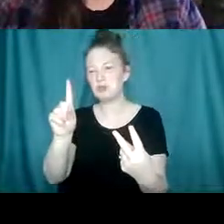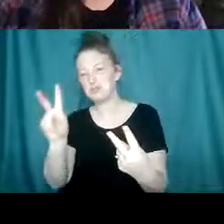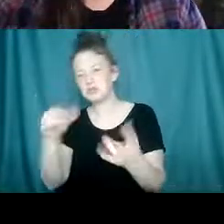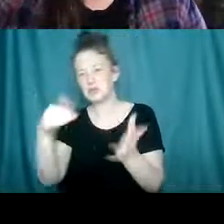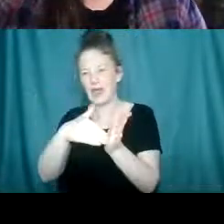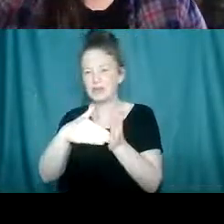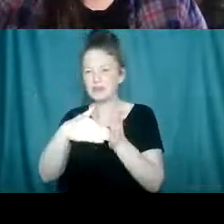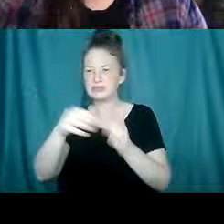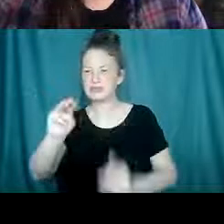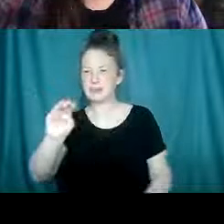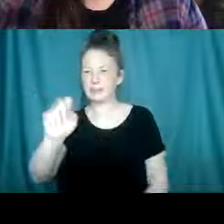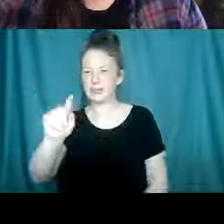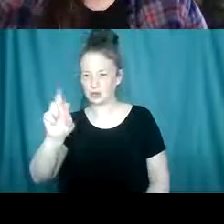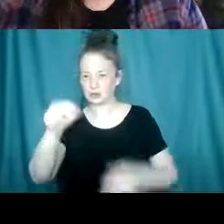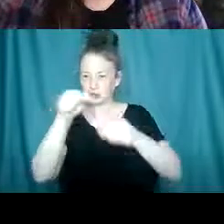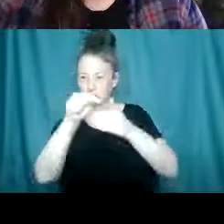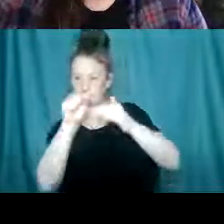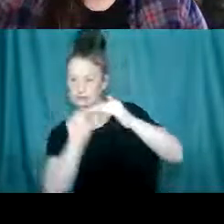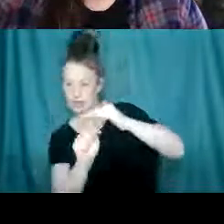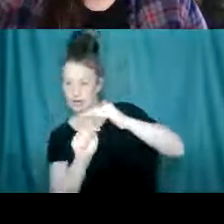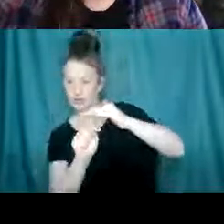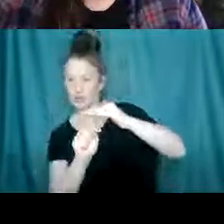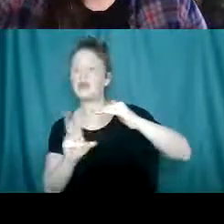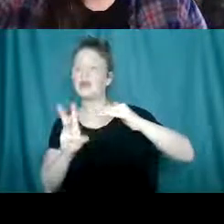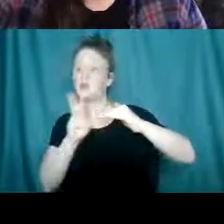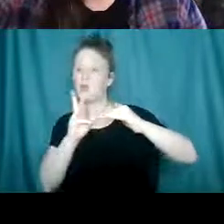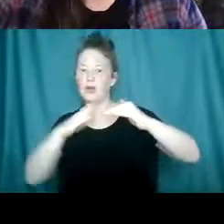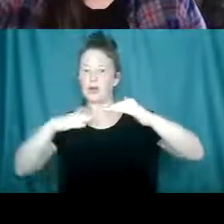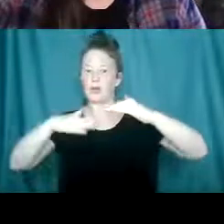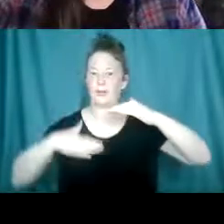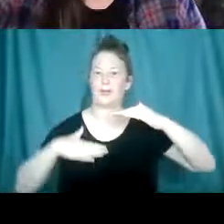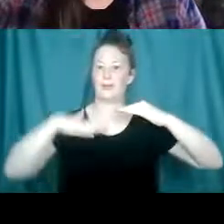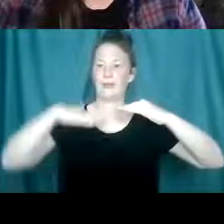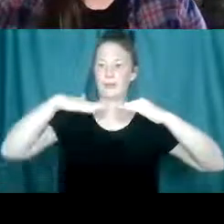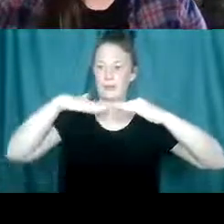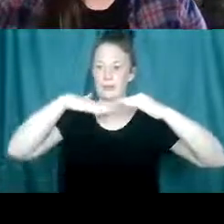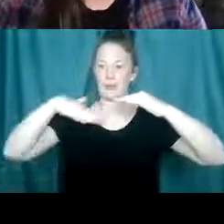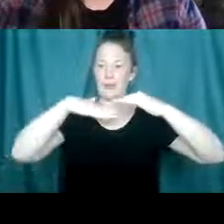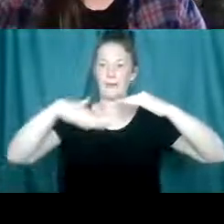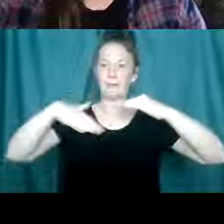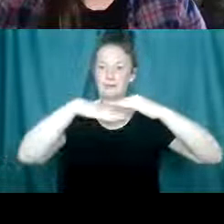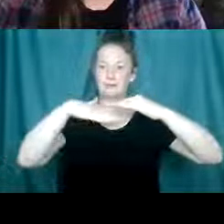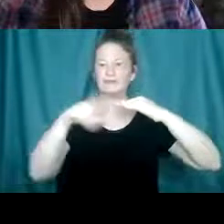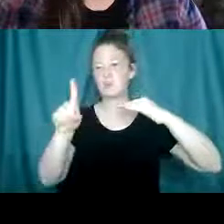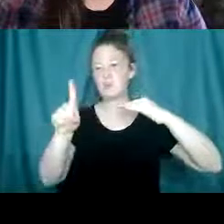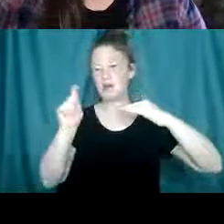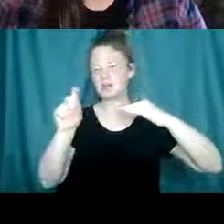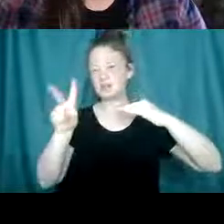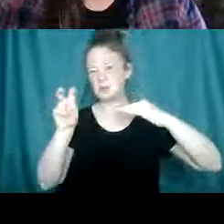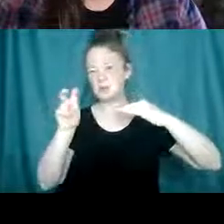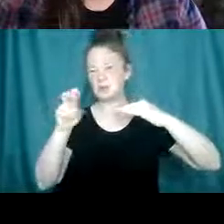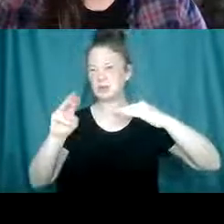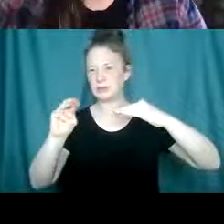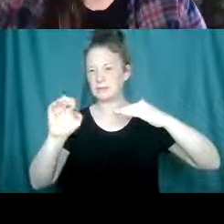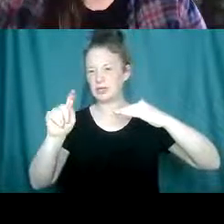the surface, and our drinking water is typically way up here, a couple hundred meters below the surface,